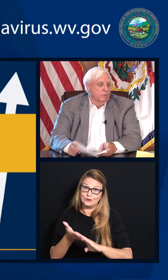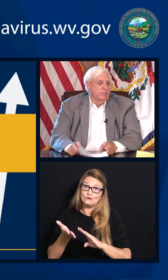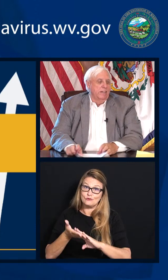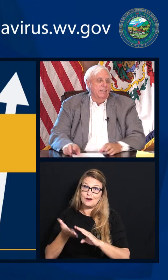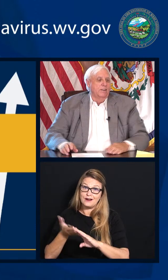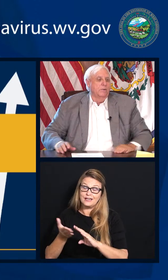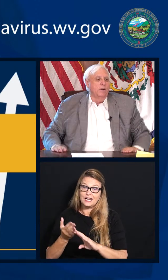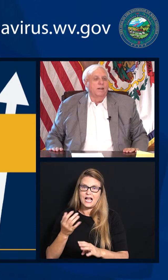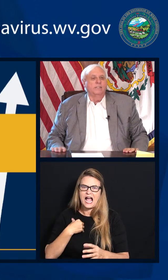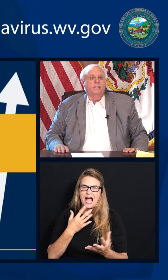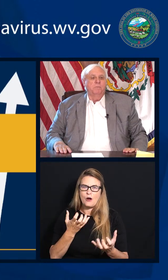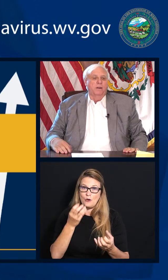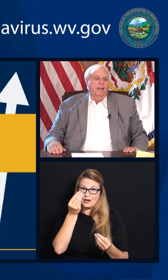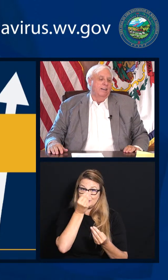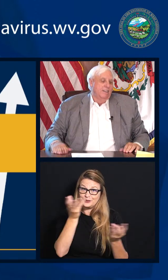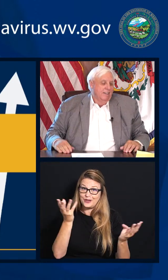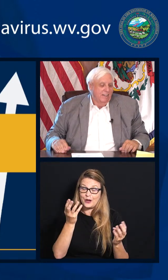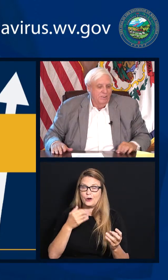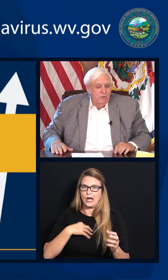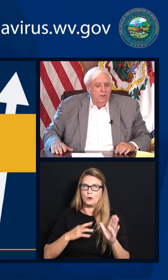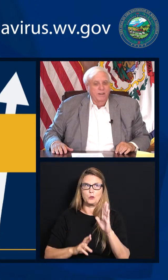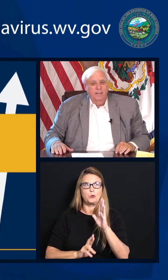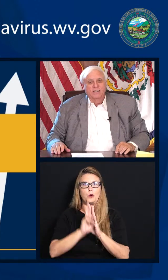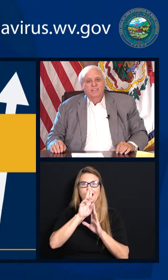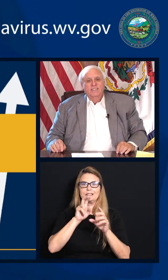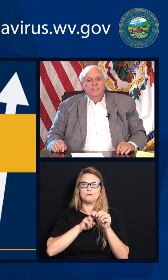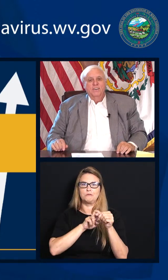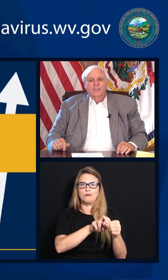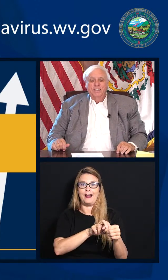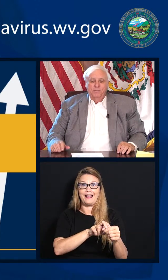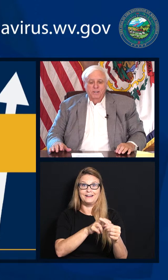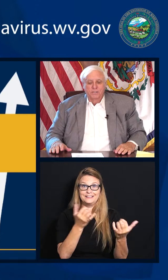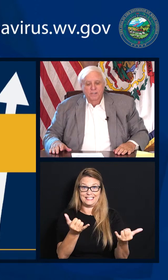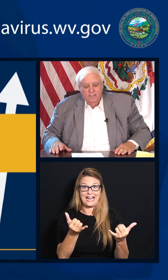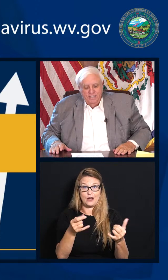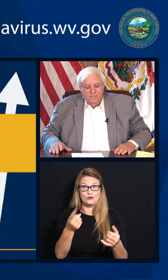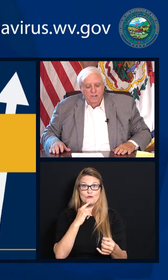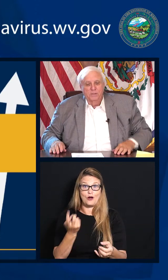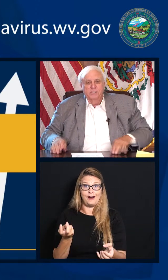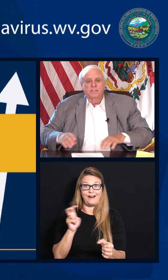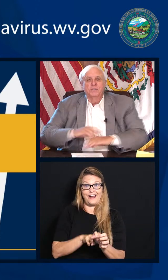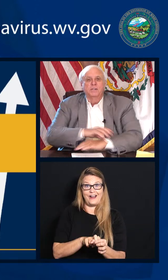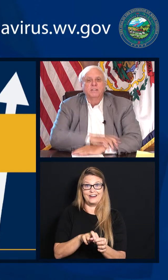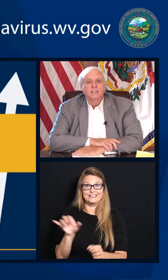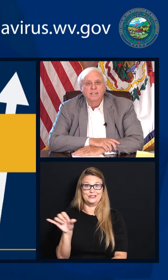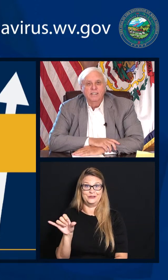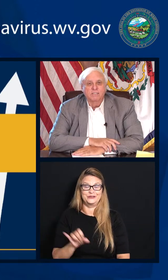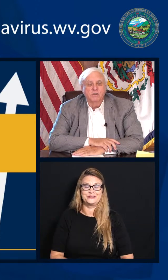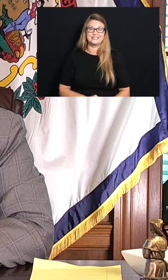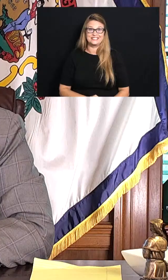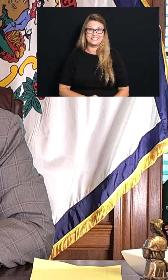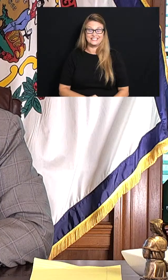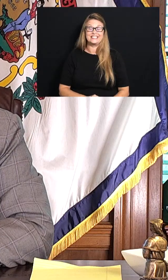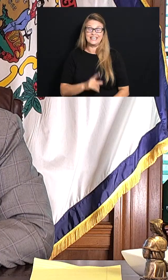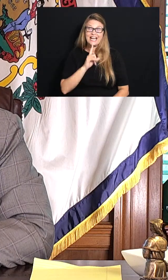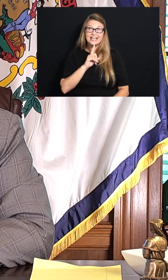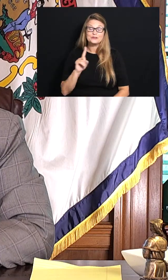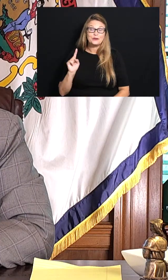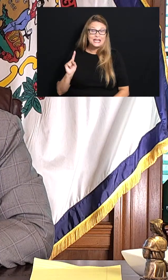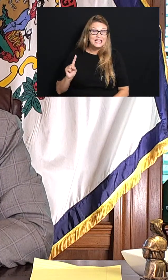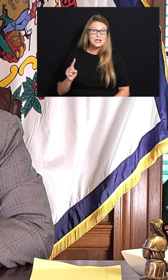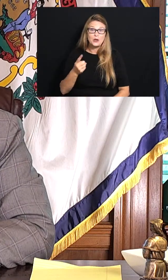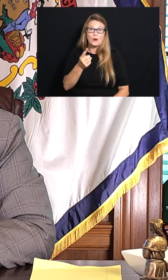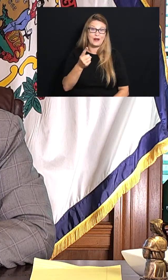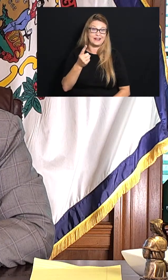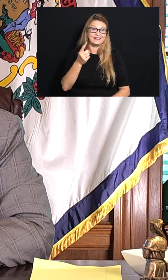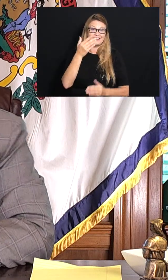was going to take you on a rocket ship ride, and you're on it. You're on it, brother. That's all there is to it. And it's going. And we're not going to slow